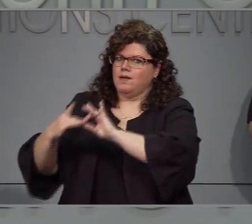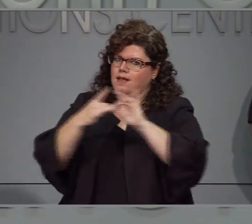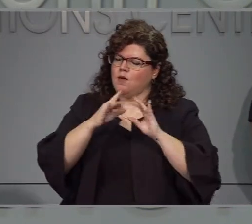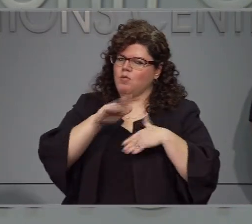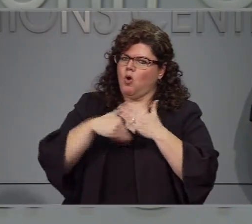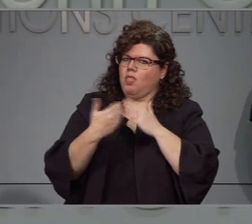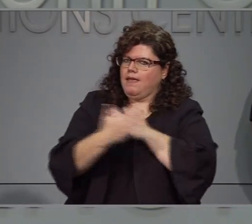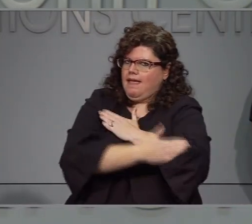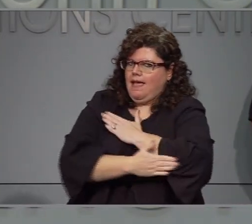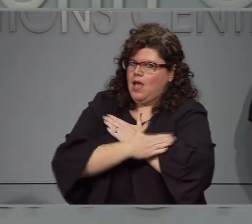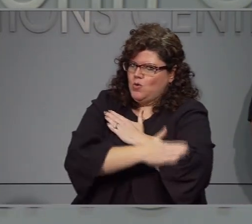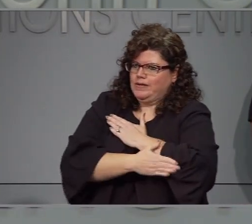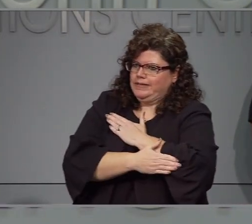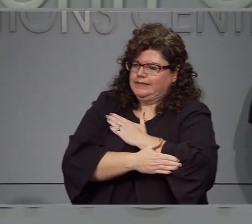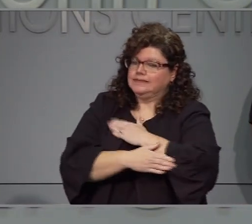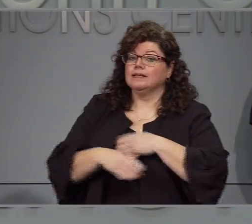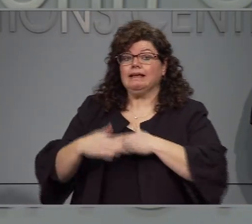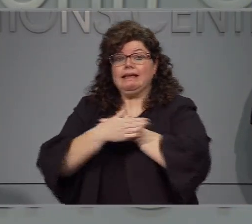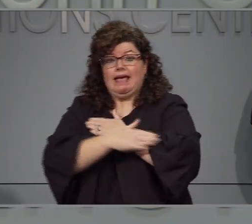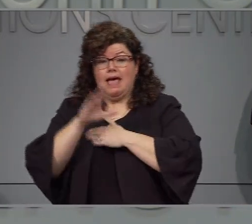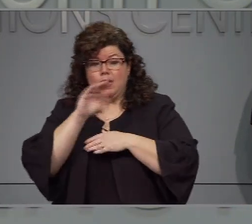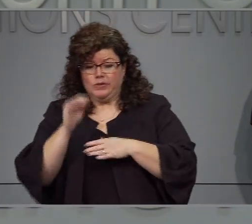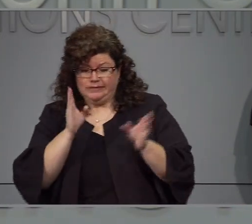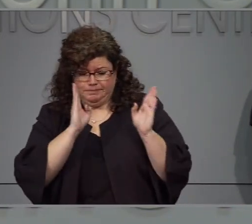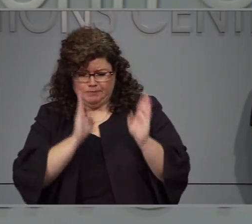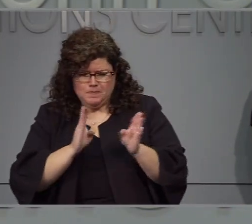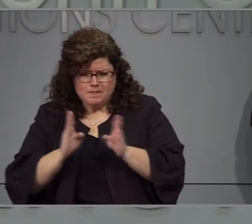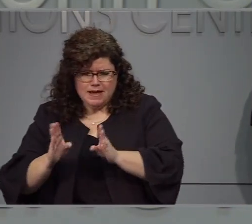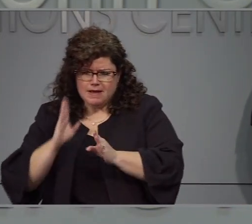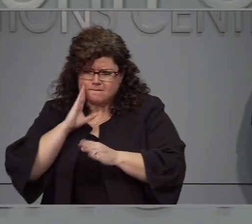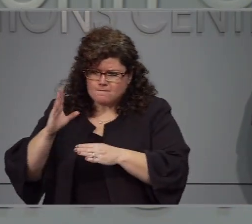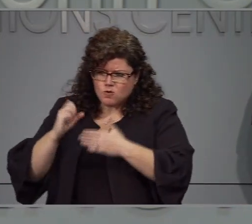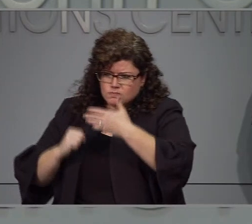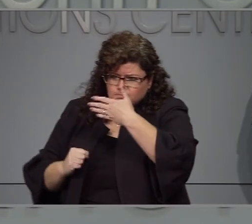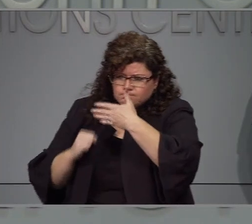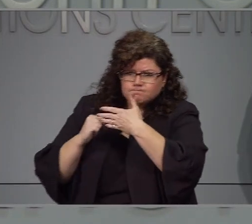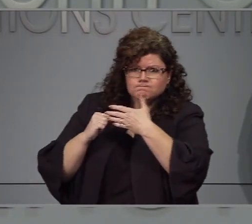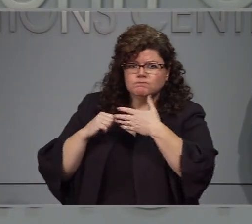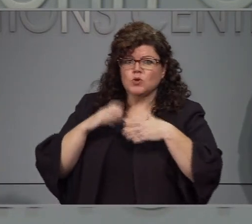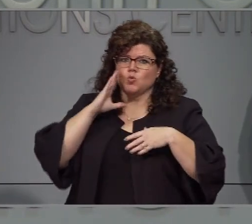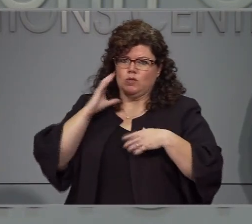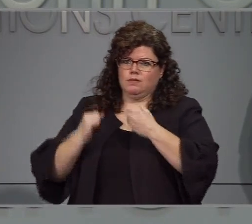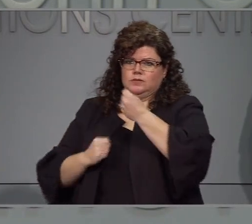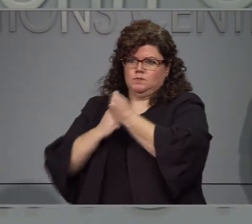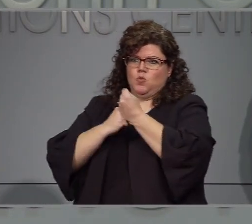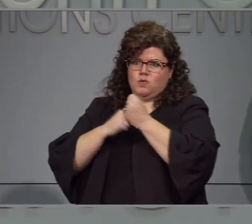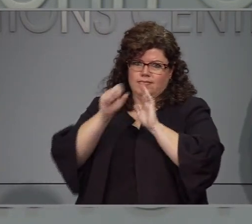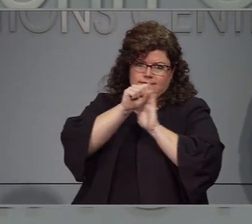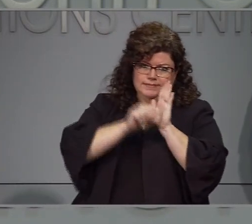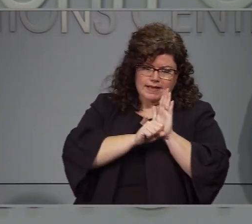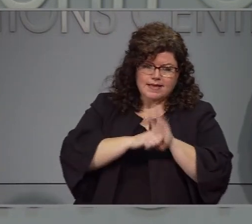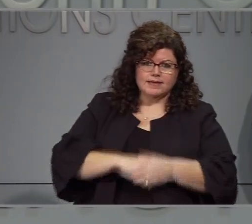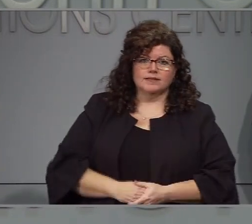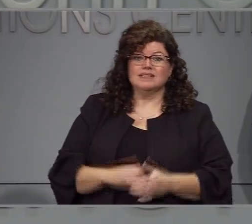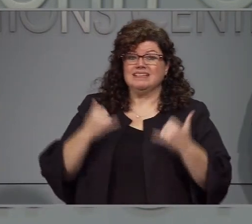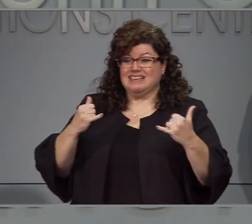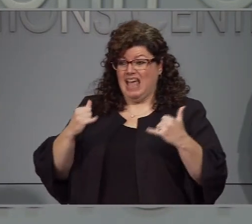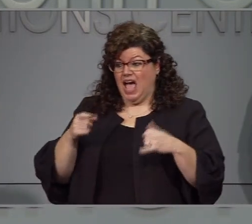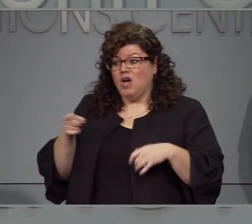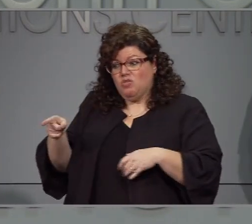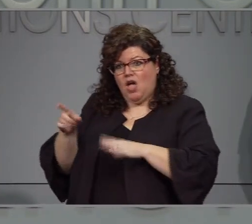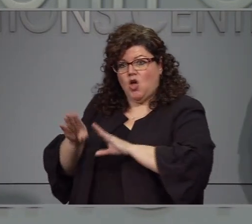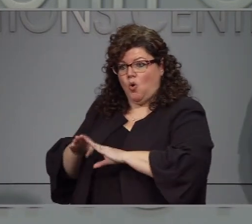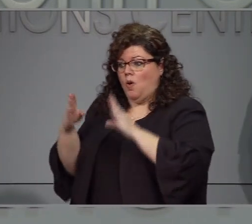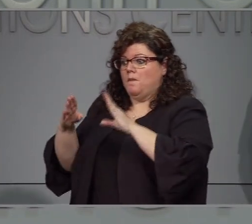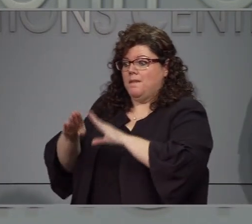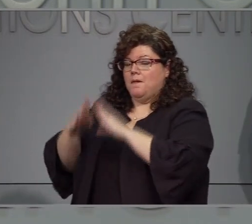they make final preparations for the storm's arrival and to support any resource needs. They are now opening up their EOCs